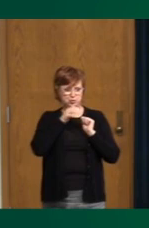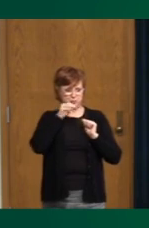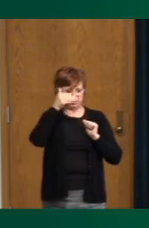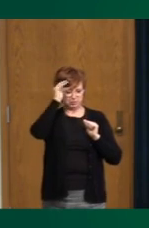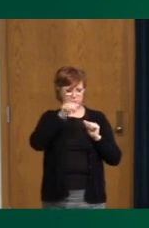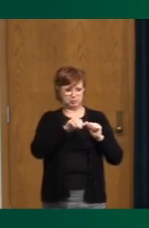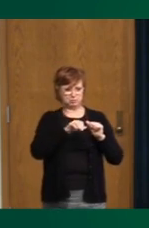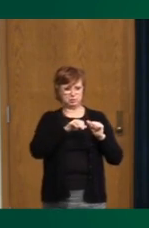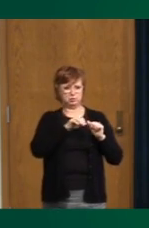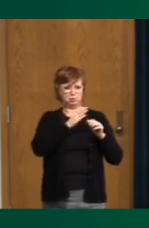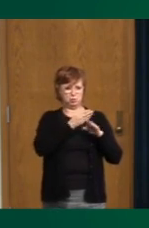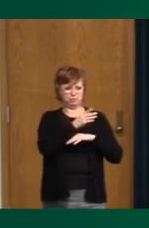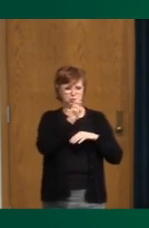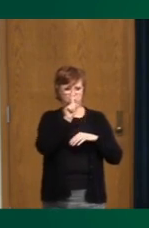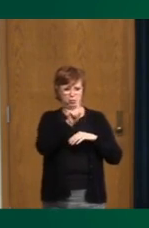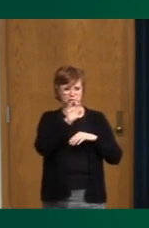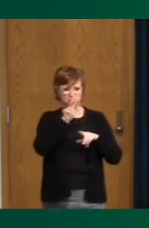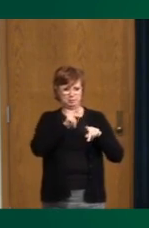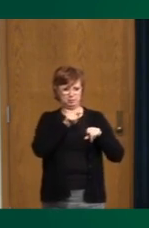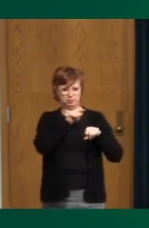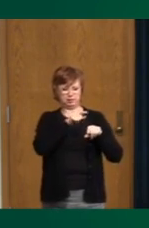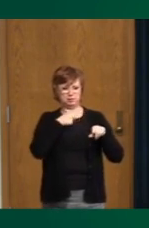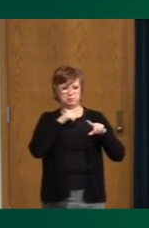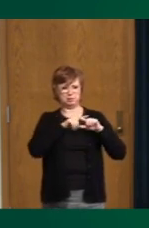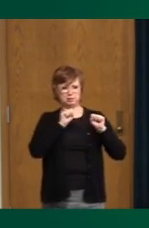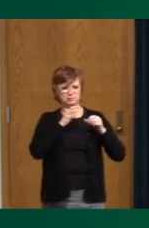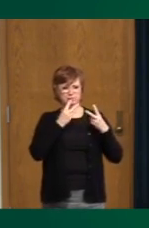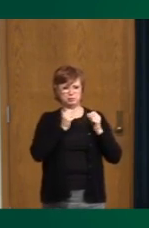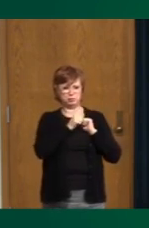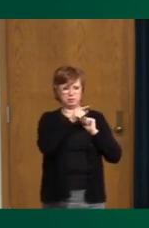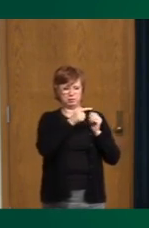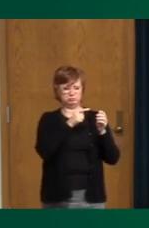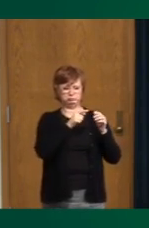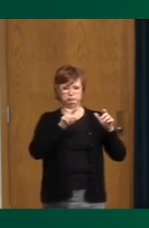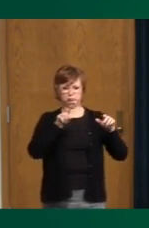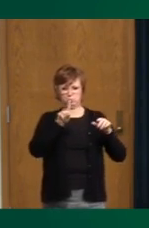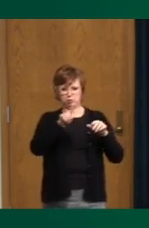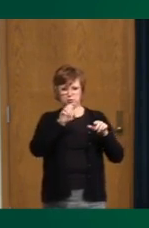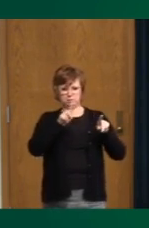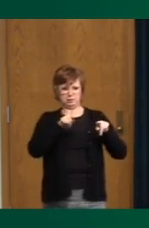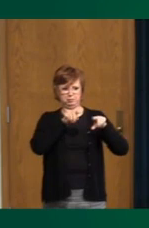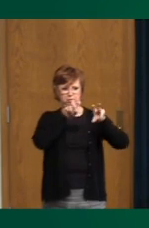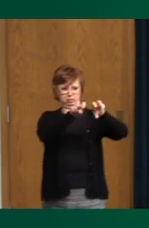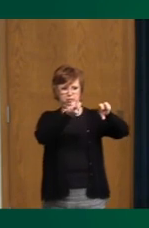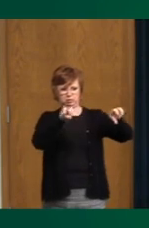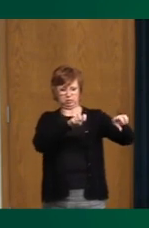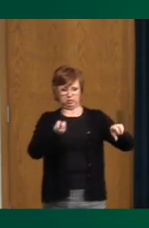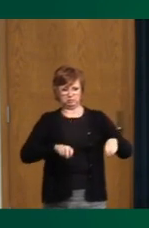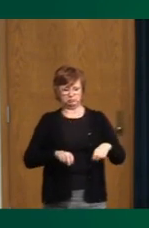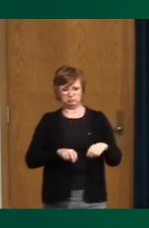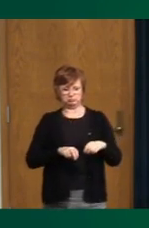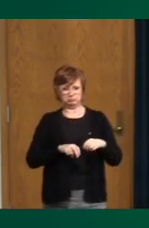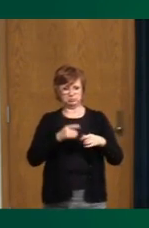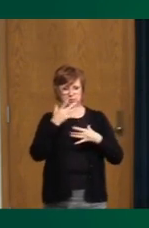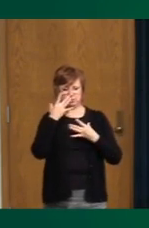why not impose restrictions on those places where large gatherings are taking place rather than inside households?